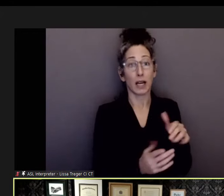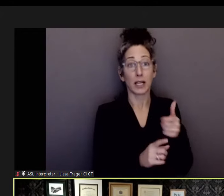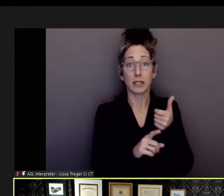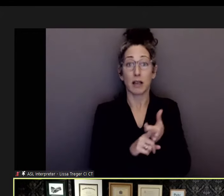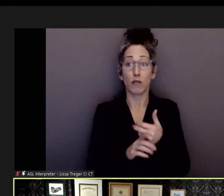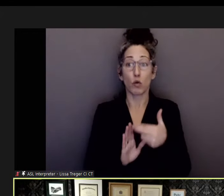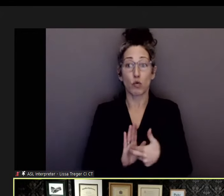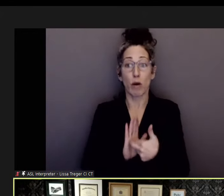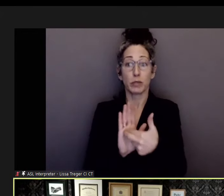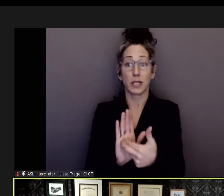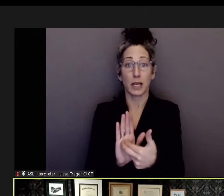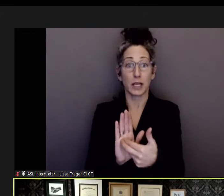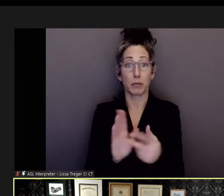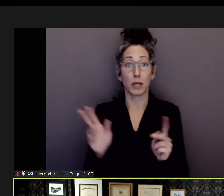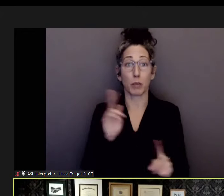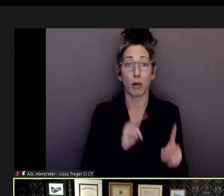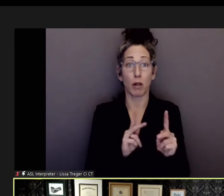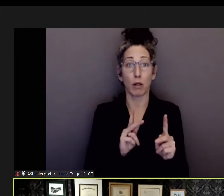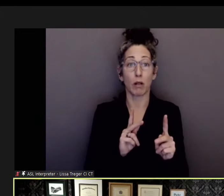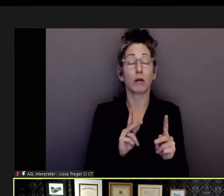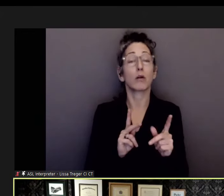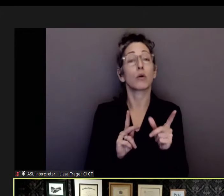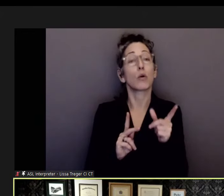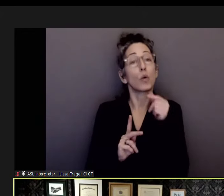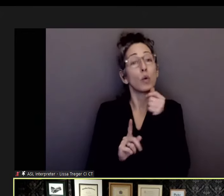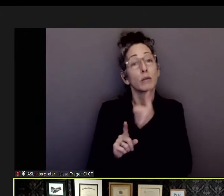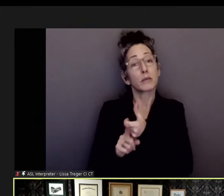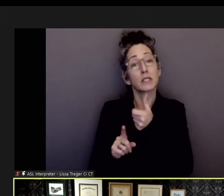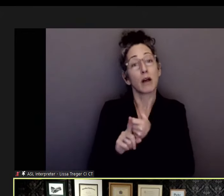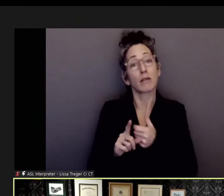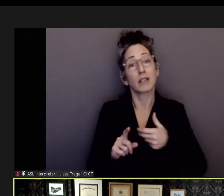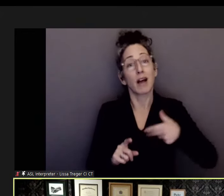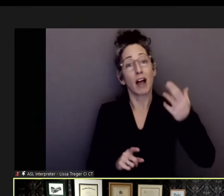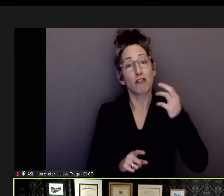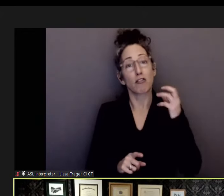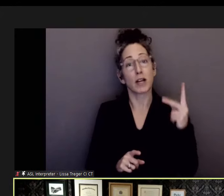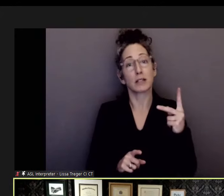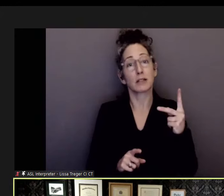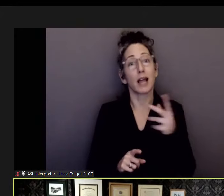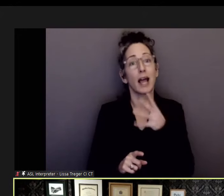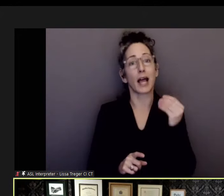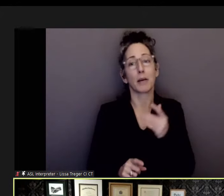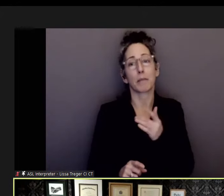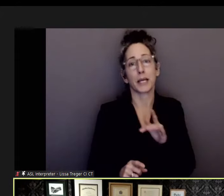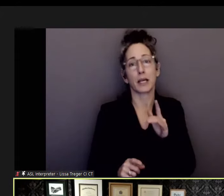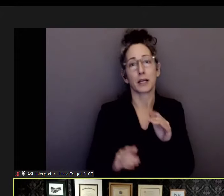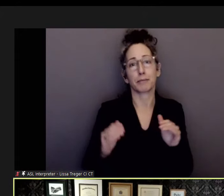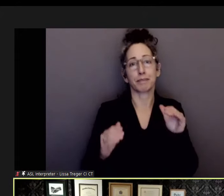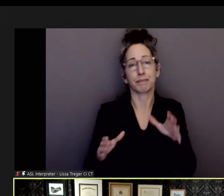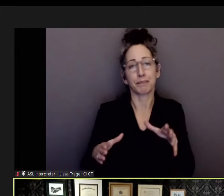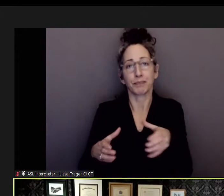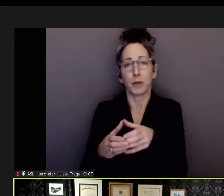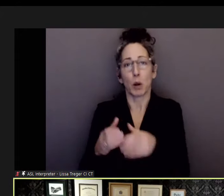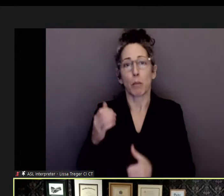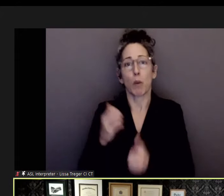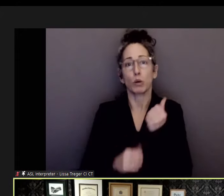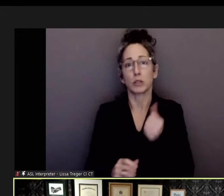suffering, who were most affected by COVID-19, so we could show that the vaccine could work in these populations.